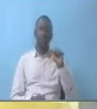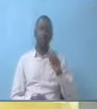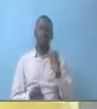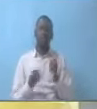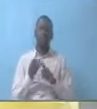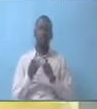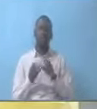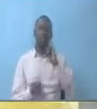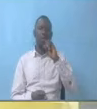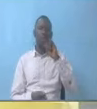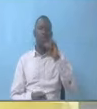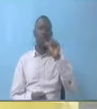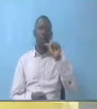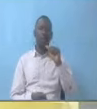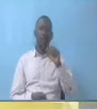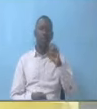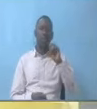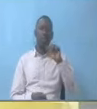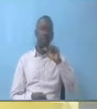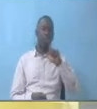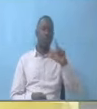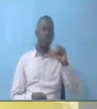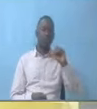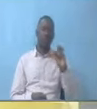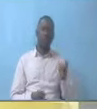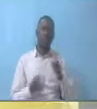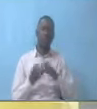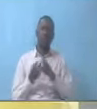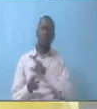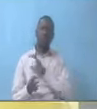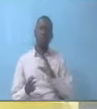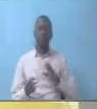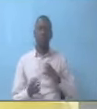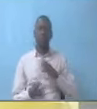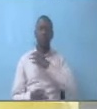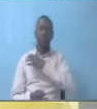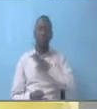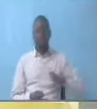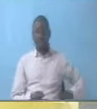the compound of Chief Keba Jame, ci kéri Keba Jame,